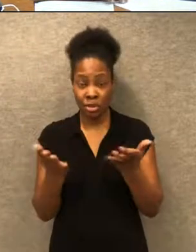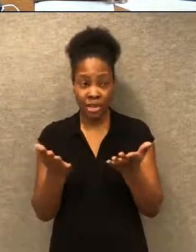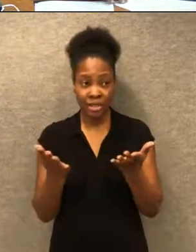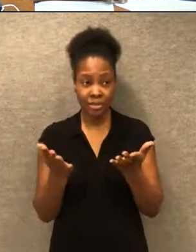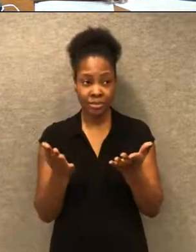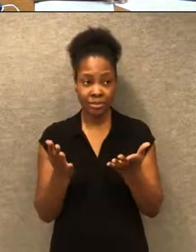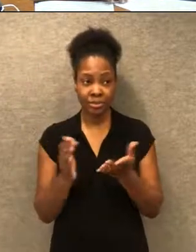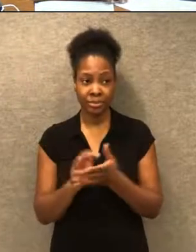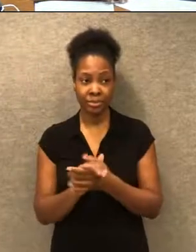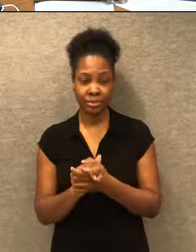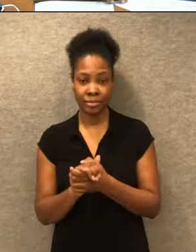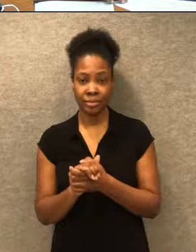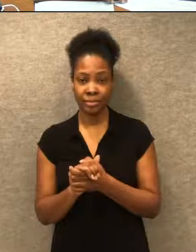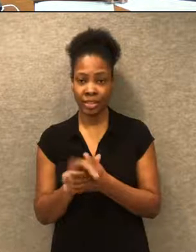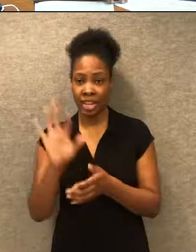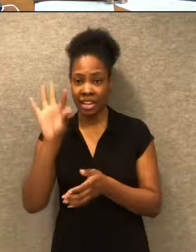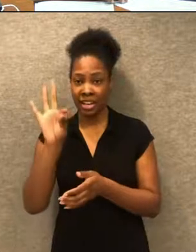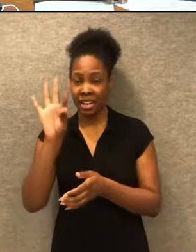is our hotline number.